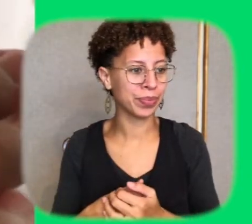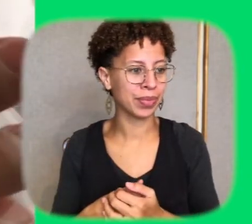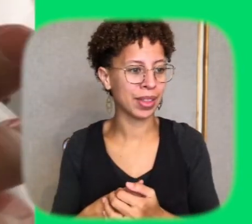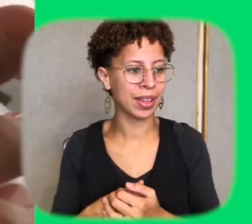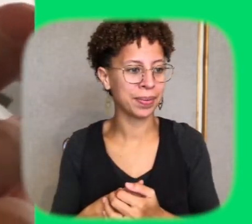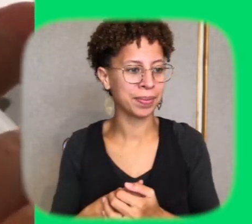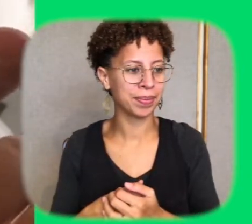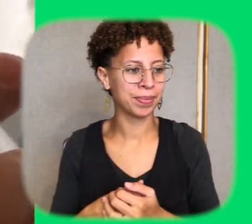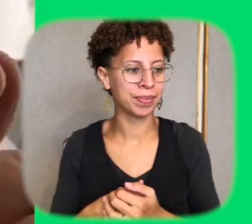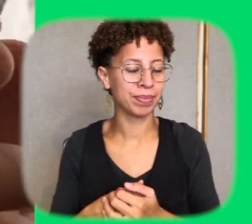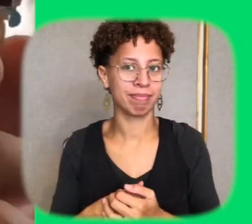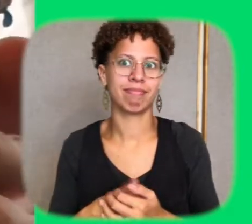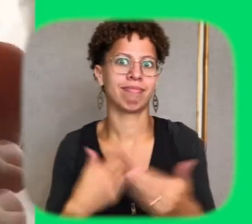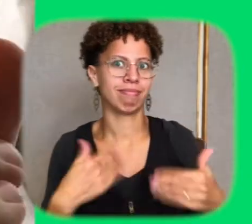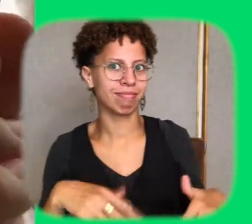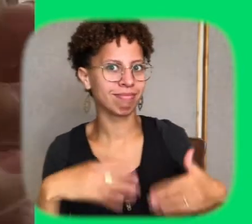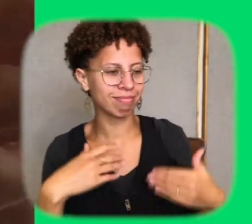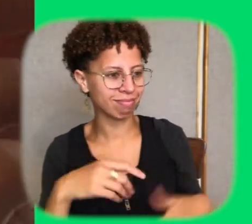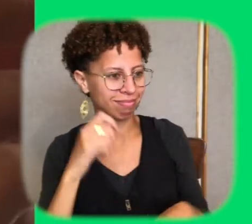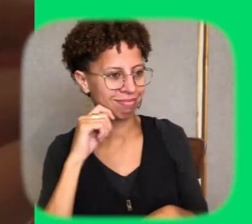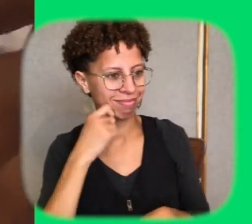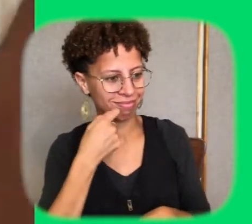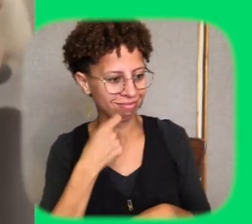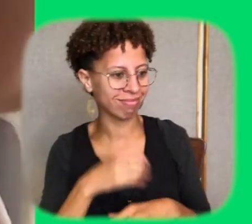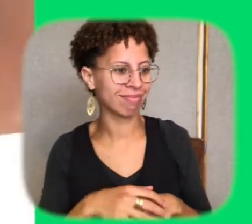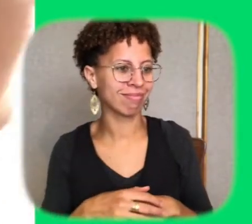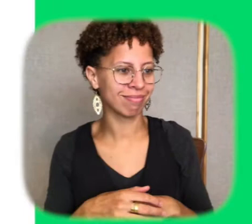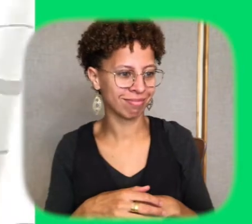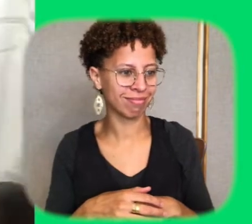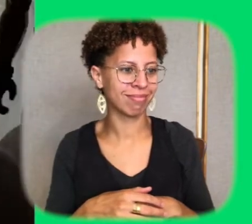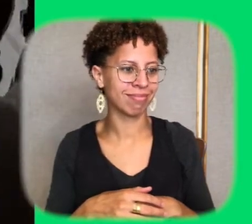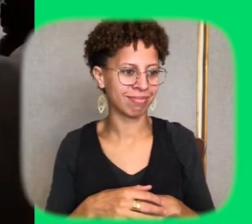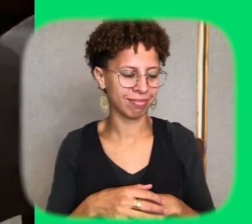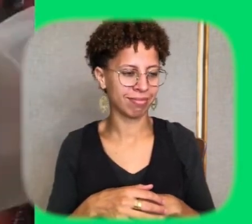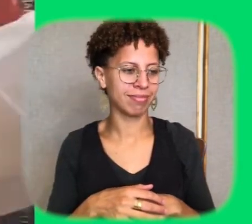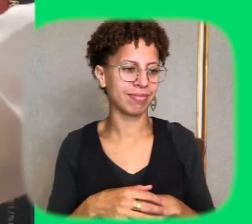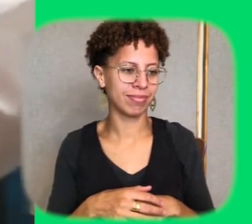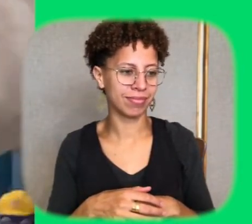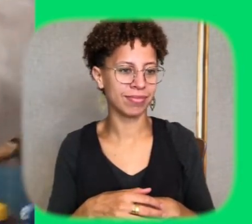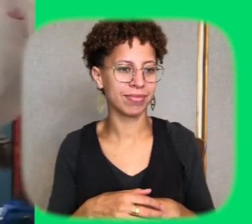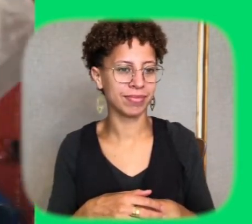Cool. I even have the set for it. Yeah. That's pretty cool.